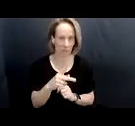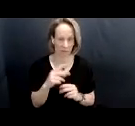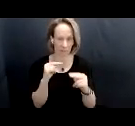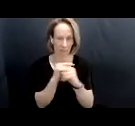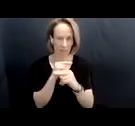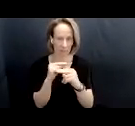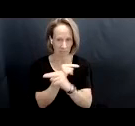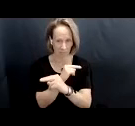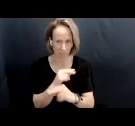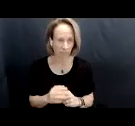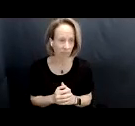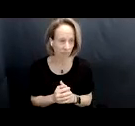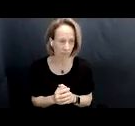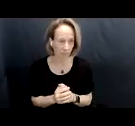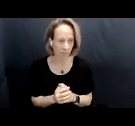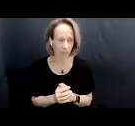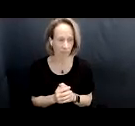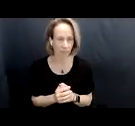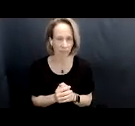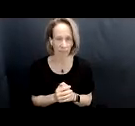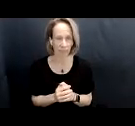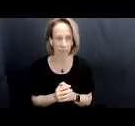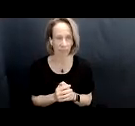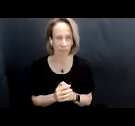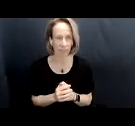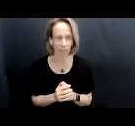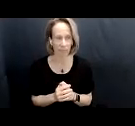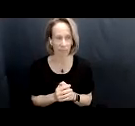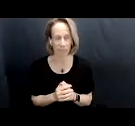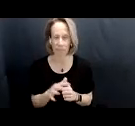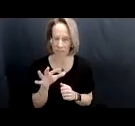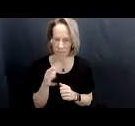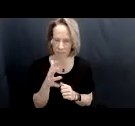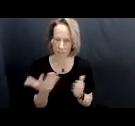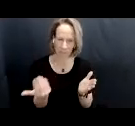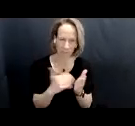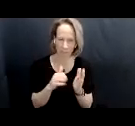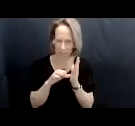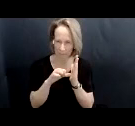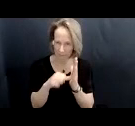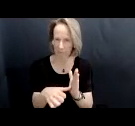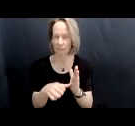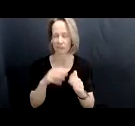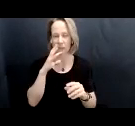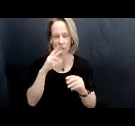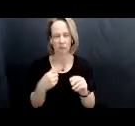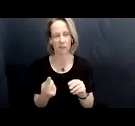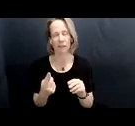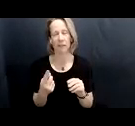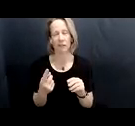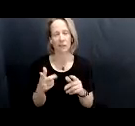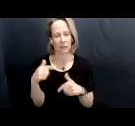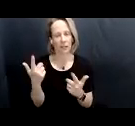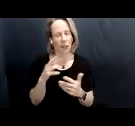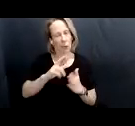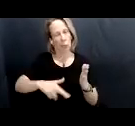So just to kind of reiterate some of the things we talked about, The role of an advocate, I really think of as